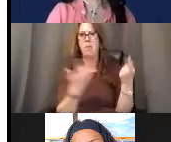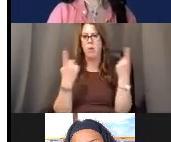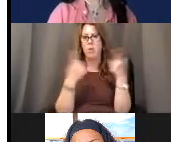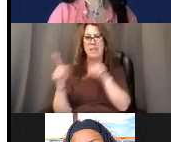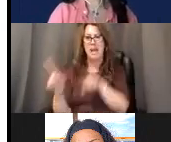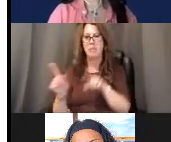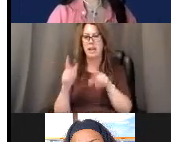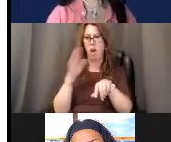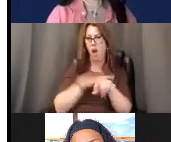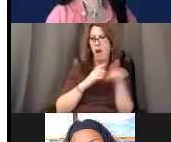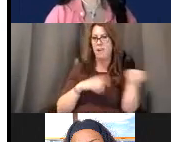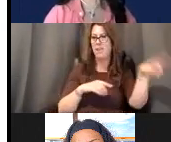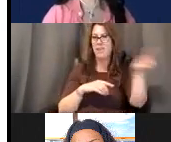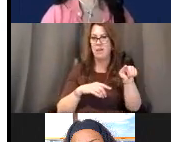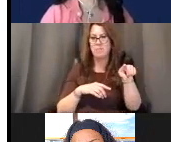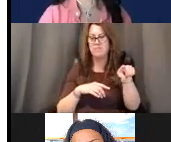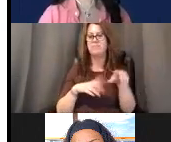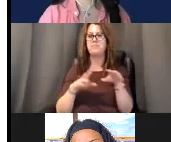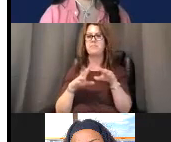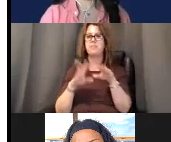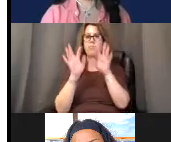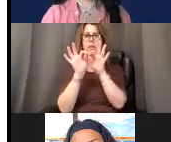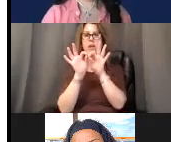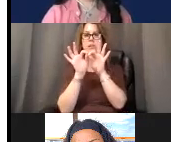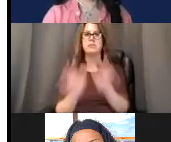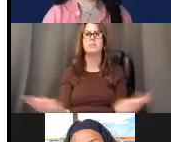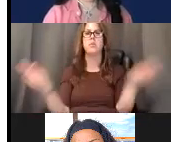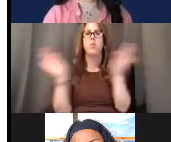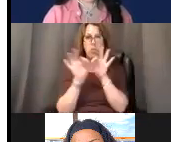important just to remember that, and remember, that